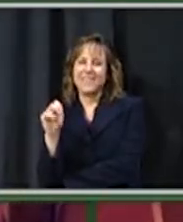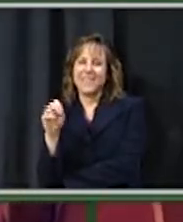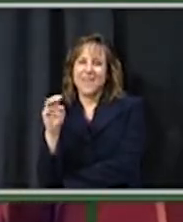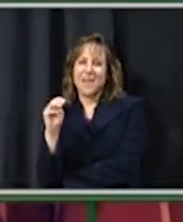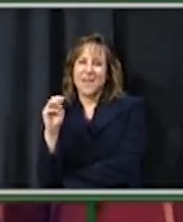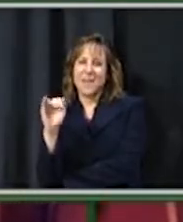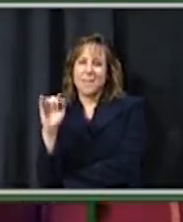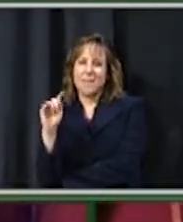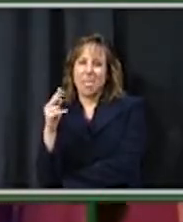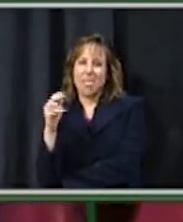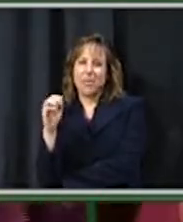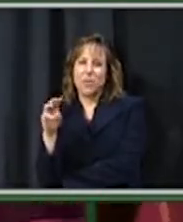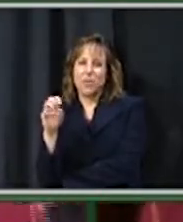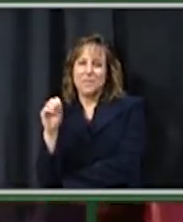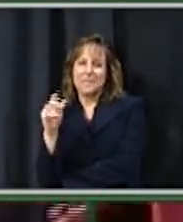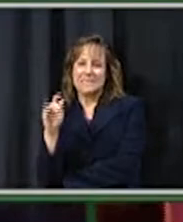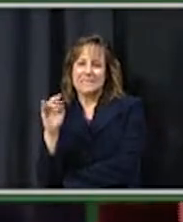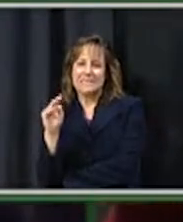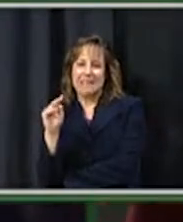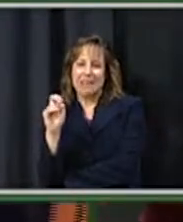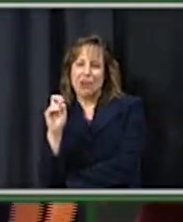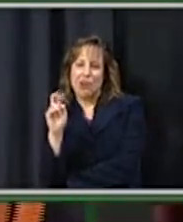Matthew Skinner.